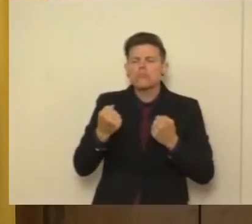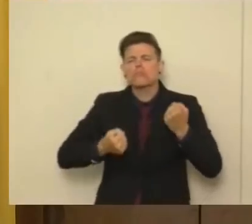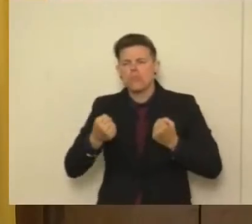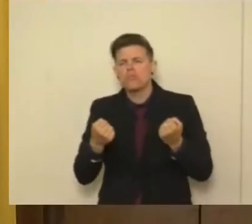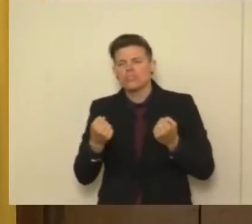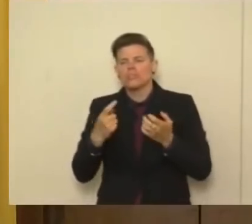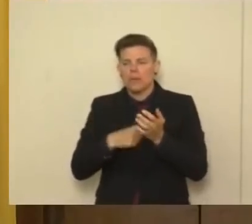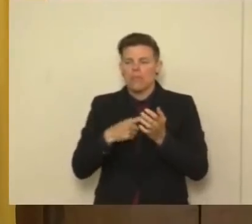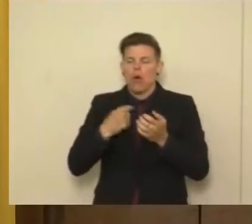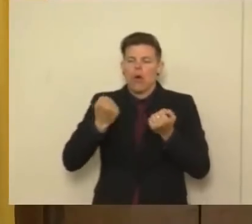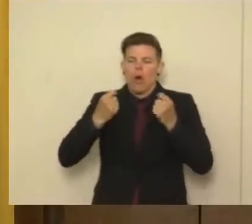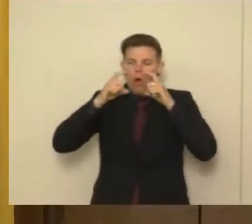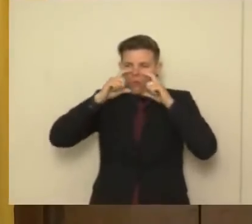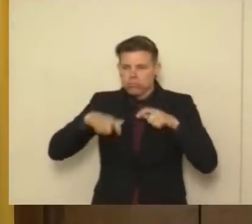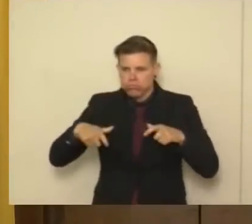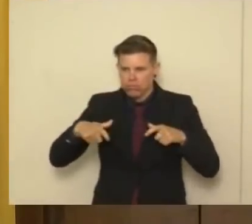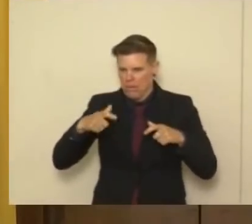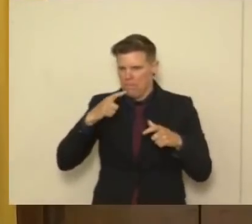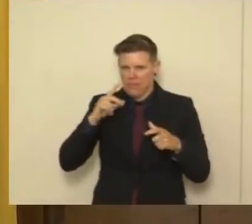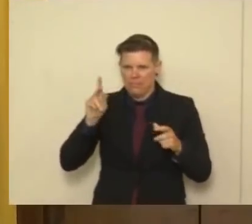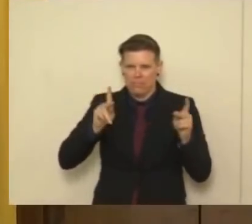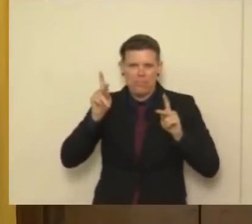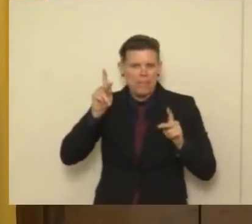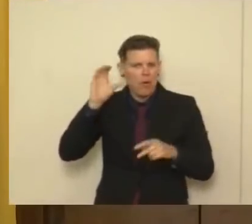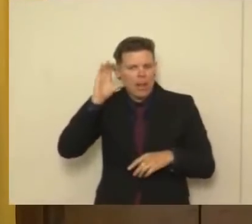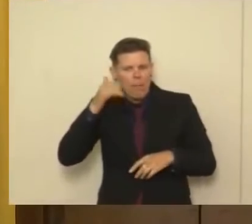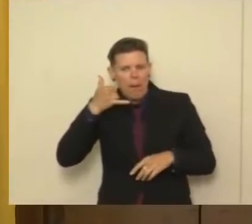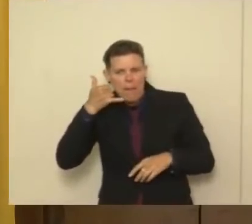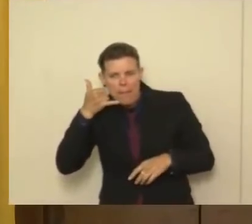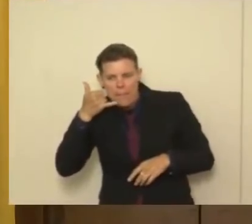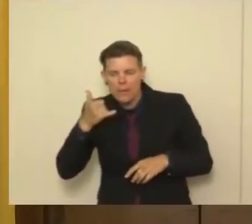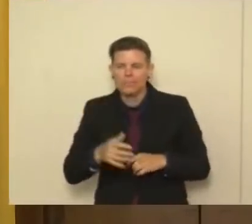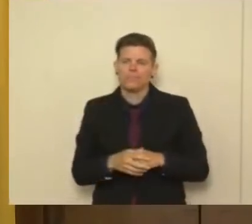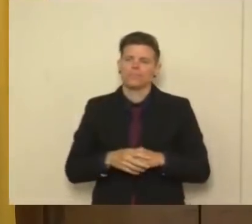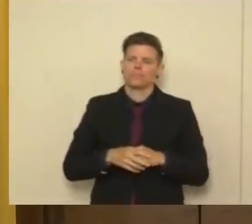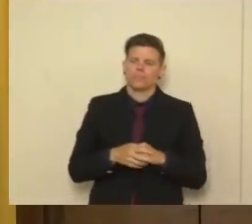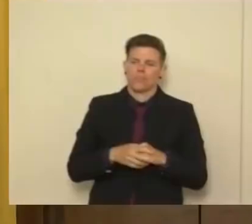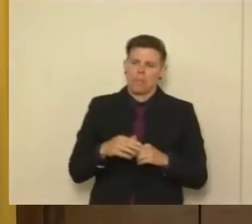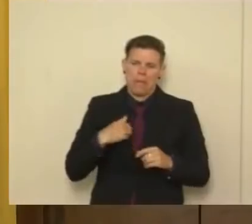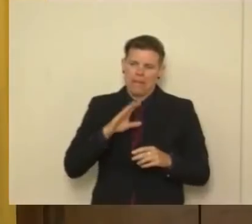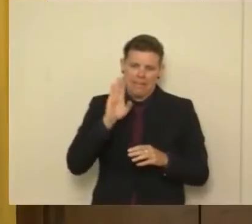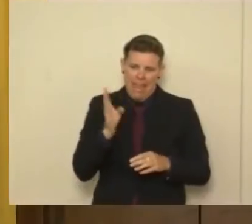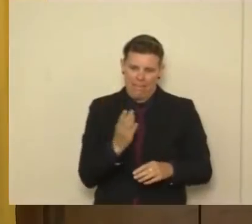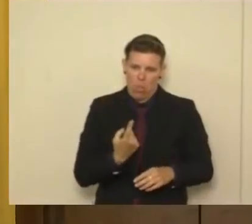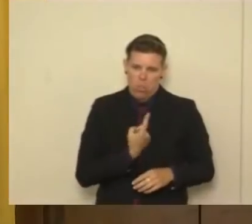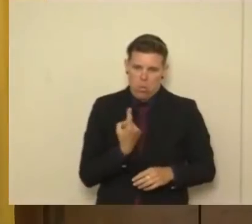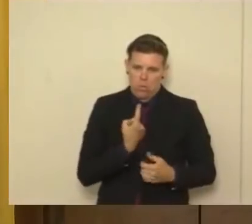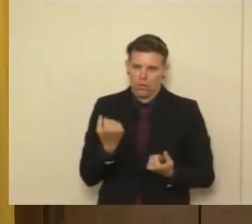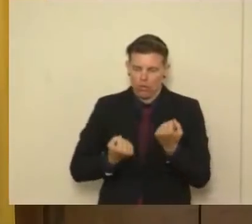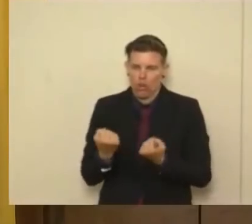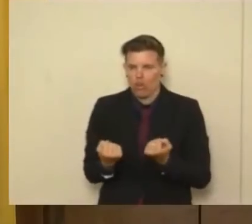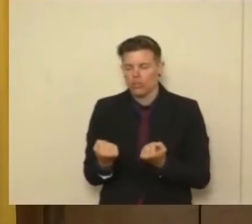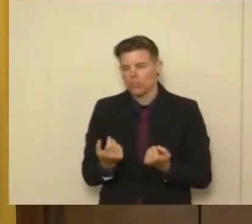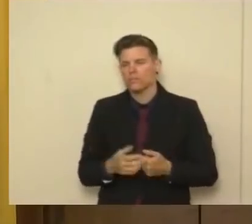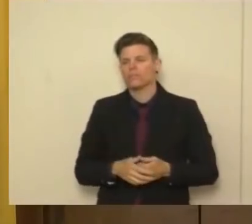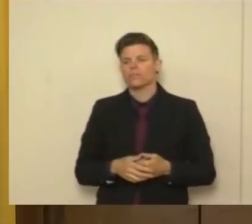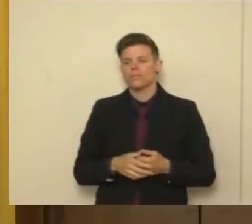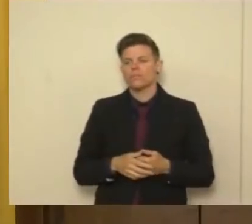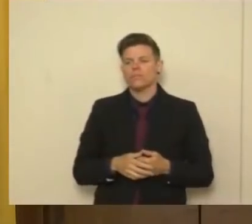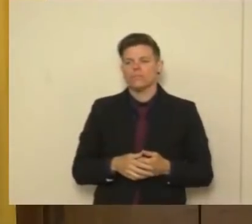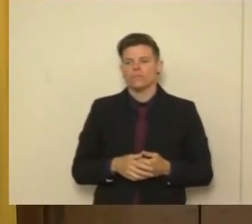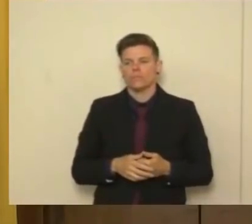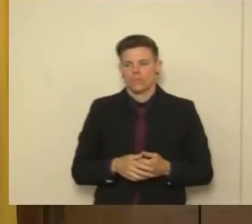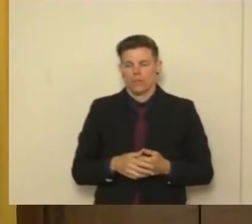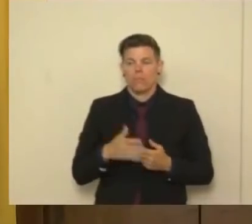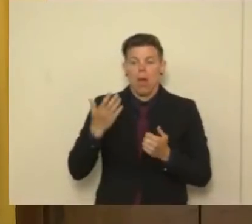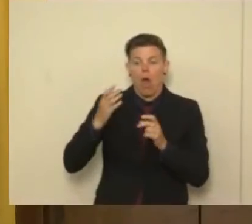because somebody can't hear me. The difference is that I'm never alone in a car. And so somebody else is at risk. So the folks who